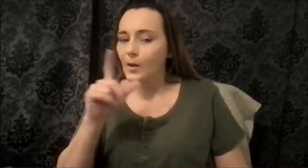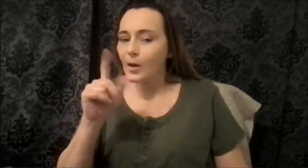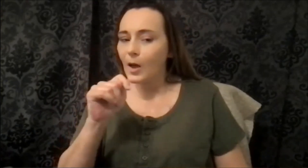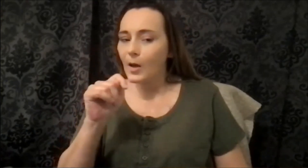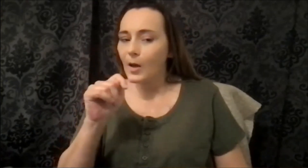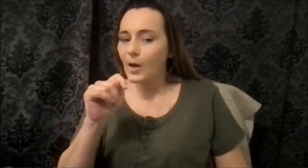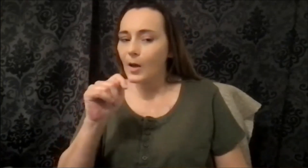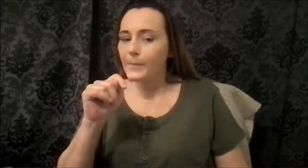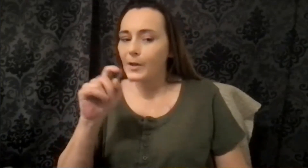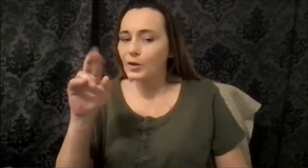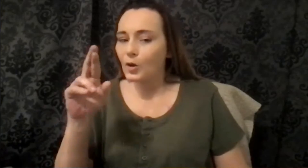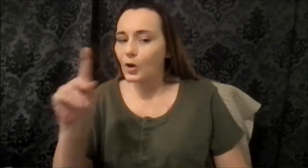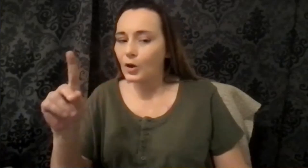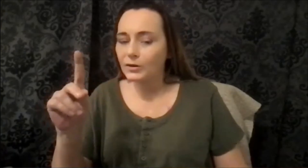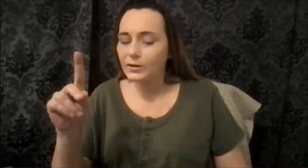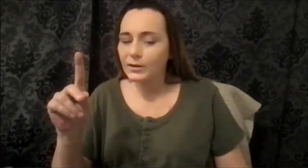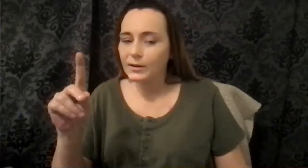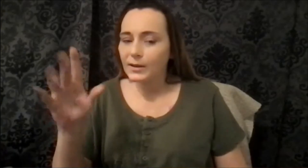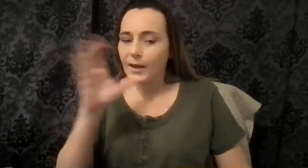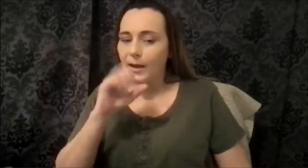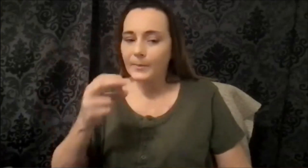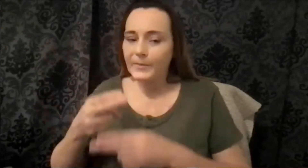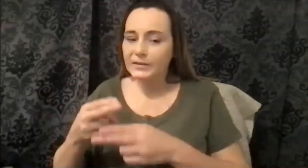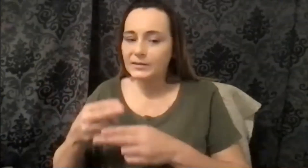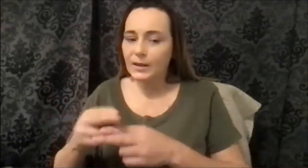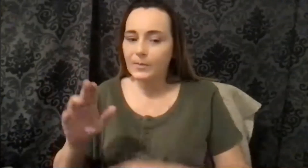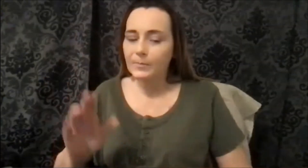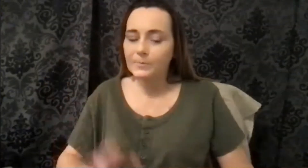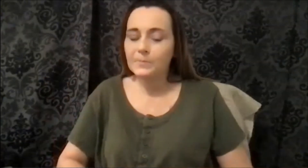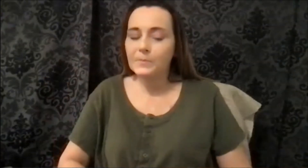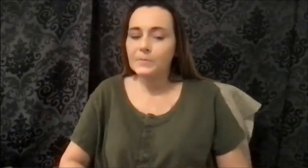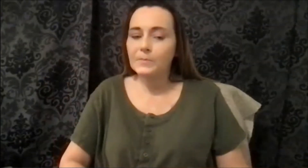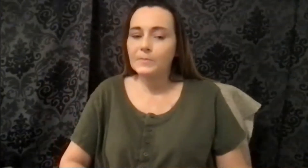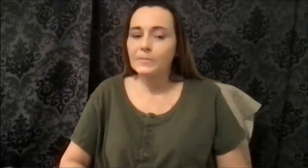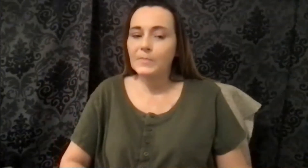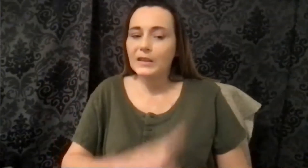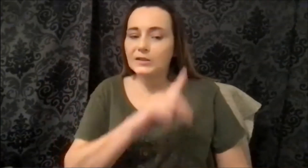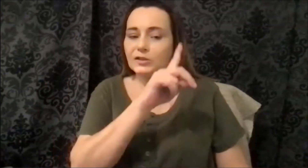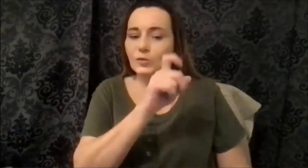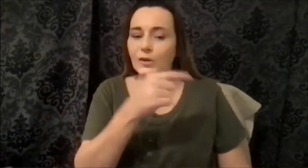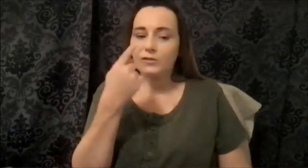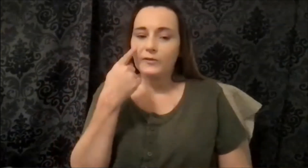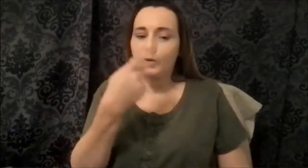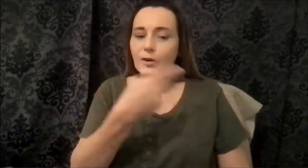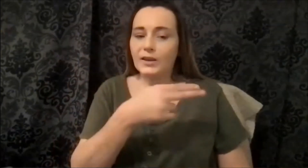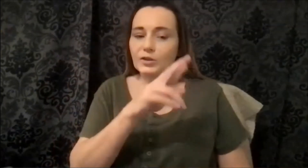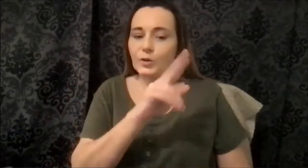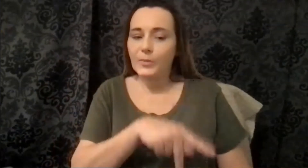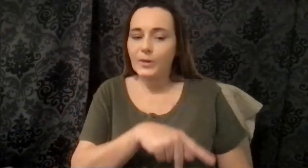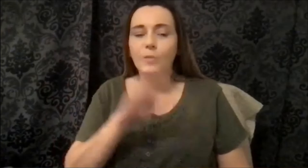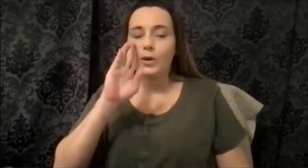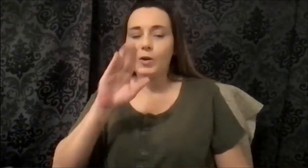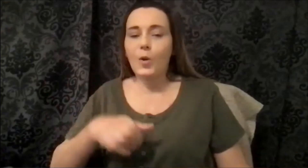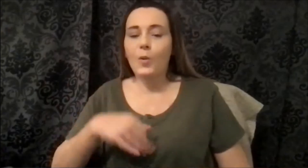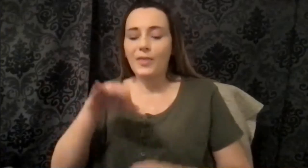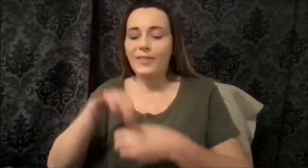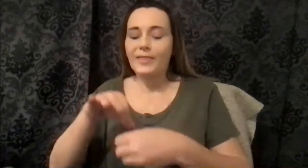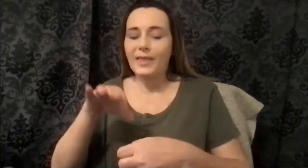think it's more to the point, and maybe a question to HRP, was that we knew the election cycle was coming up